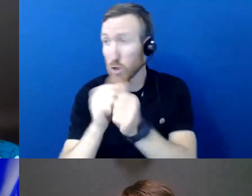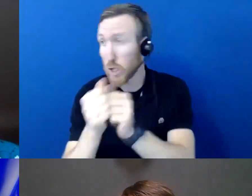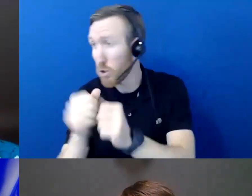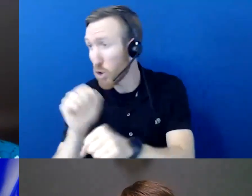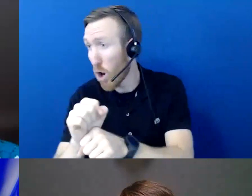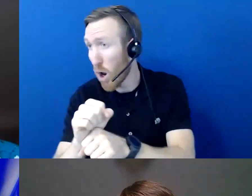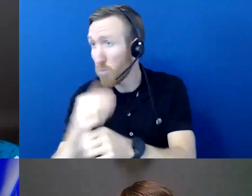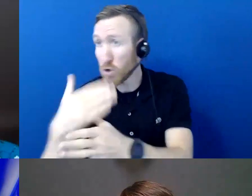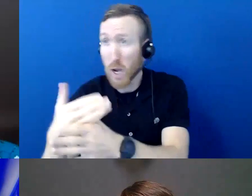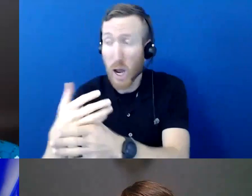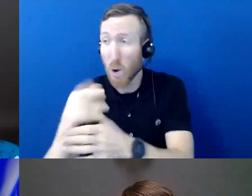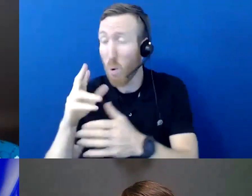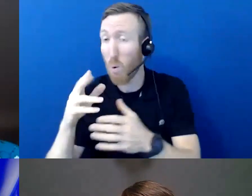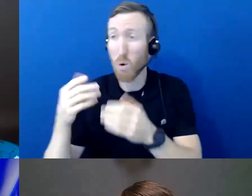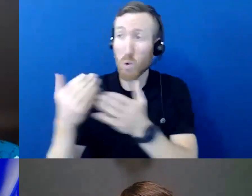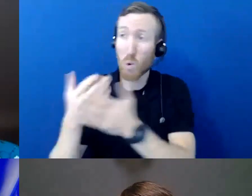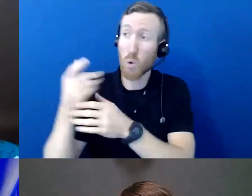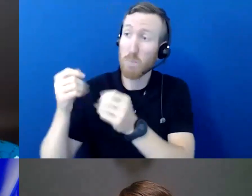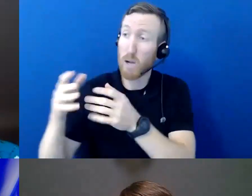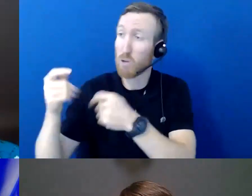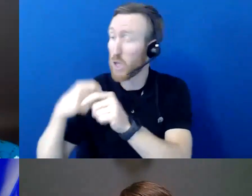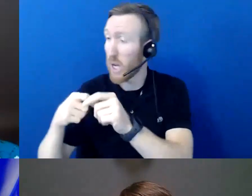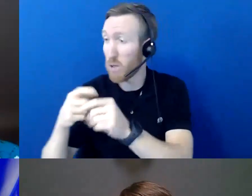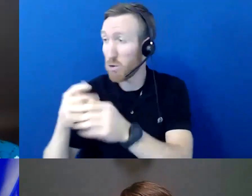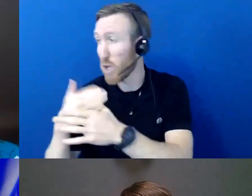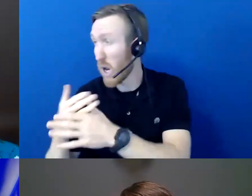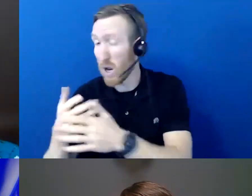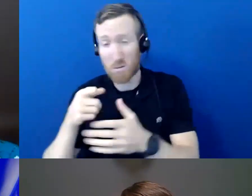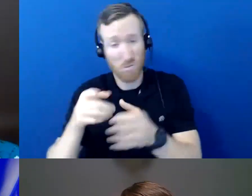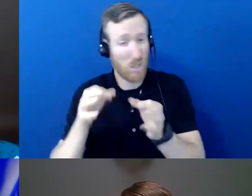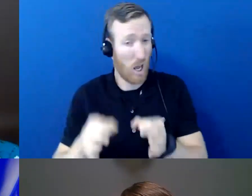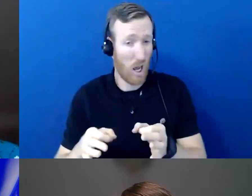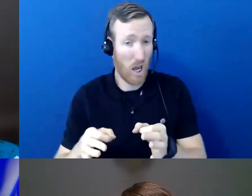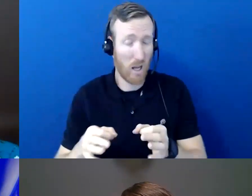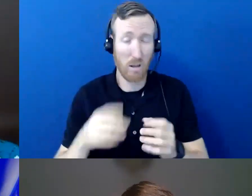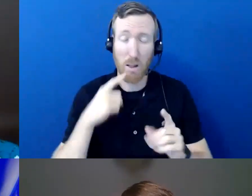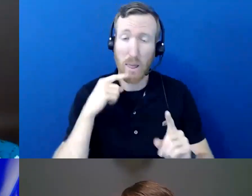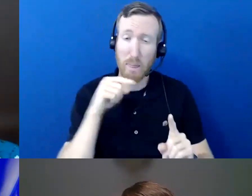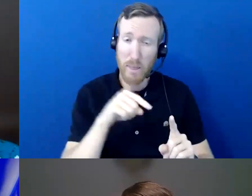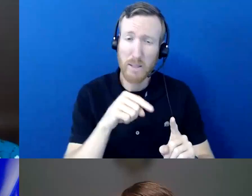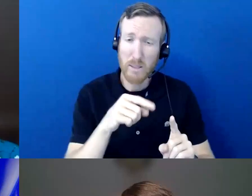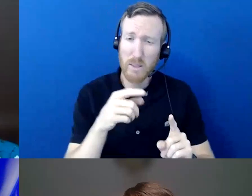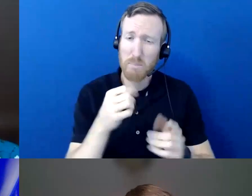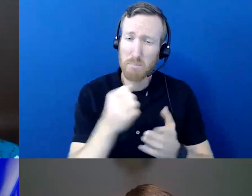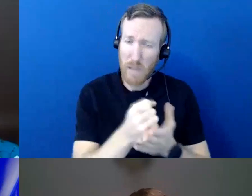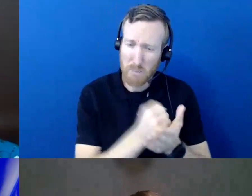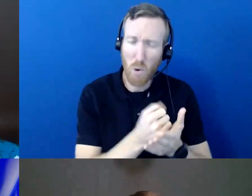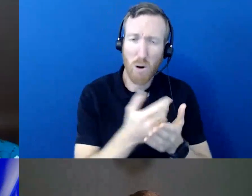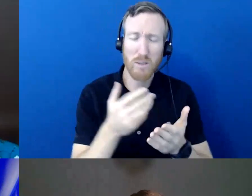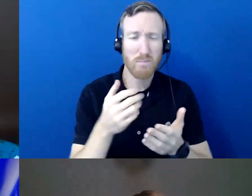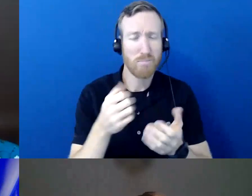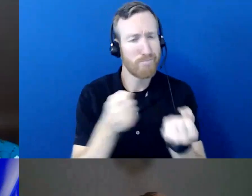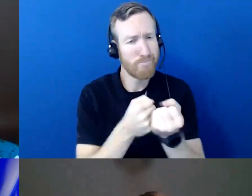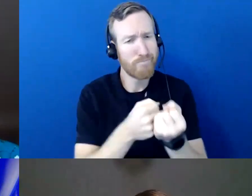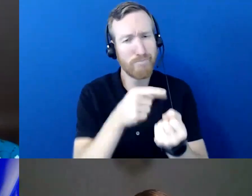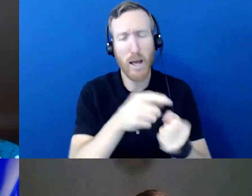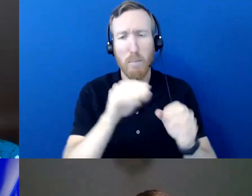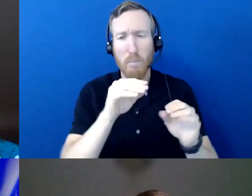And to keep in mind, one of the objectives of the passport is to help facilitate mobility of employees among public service